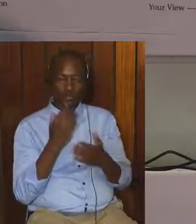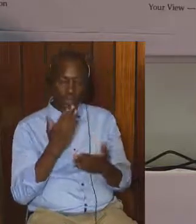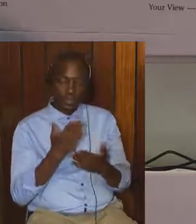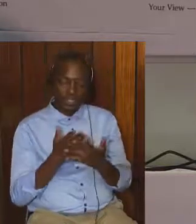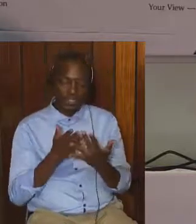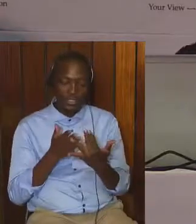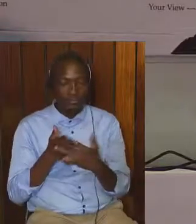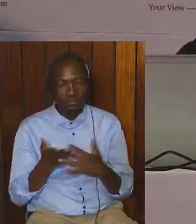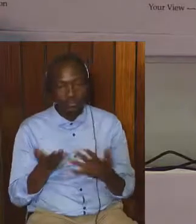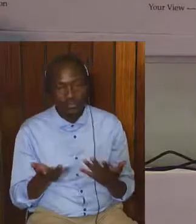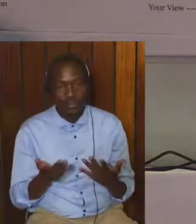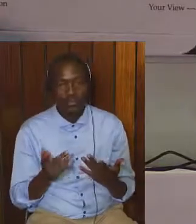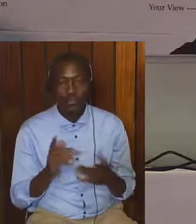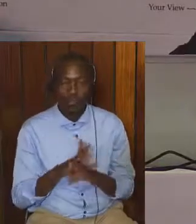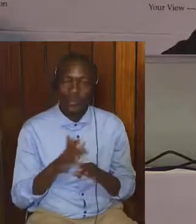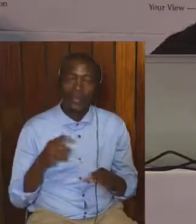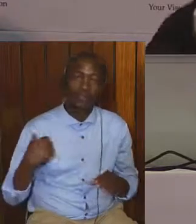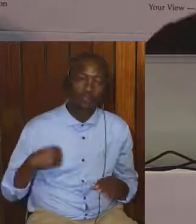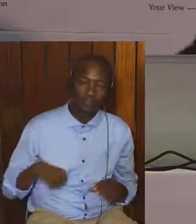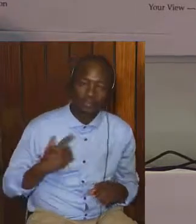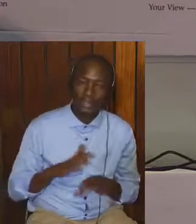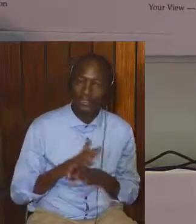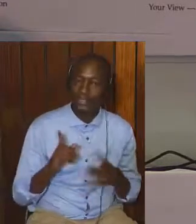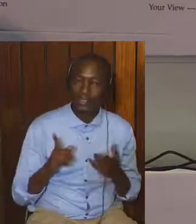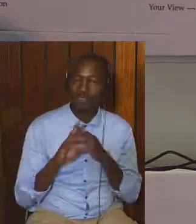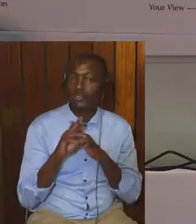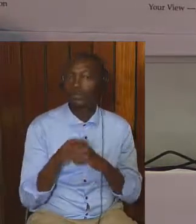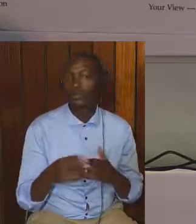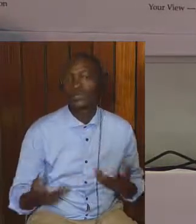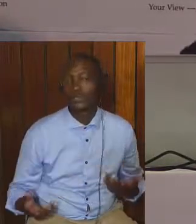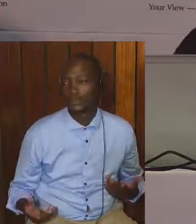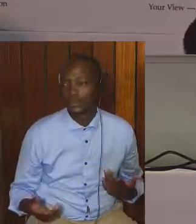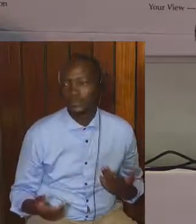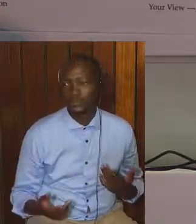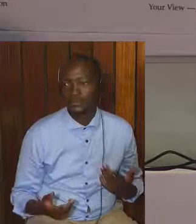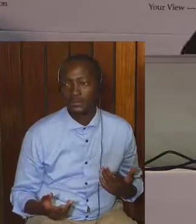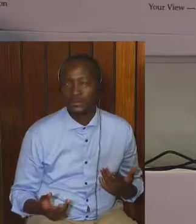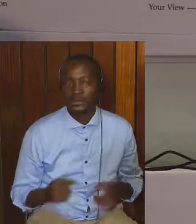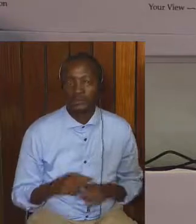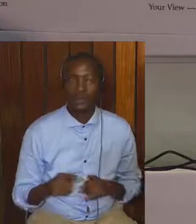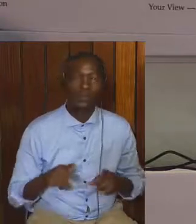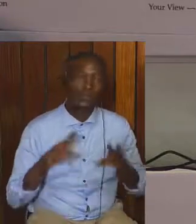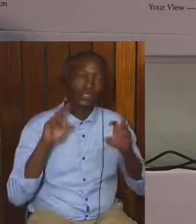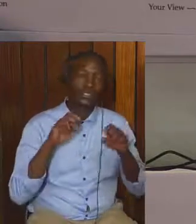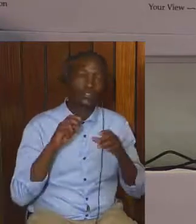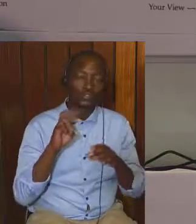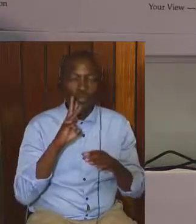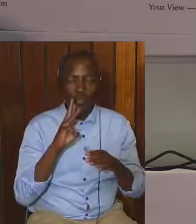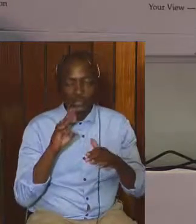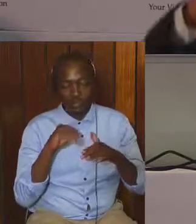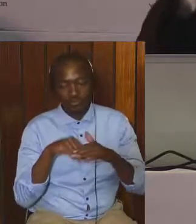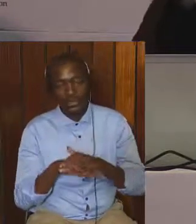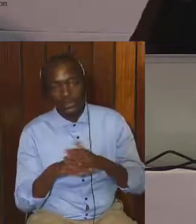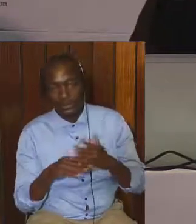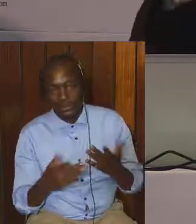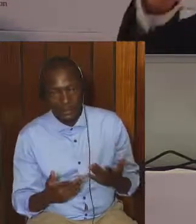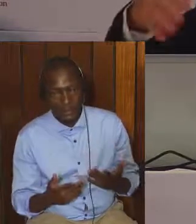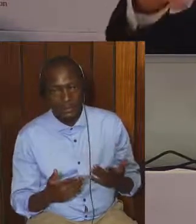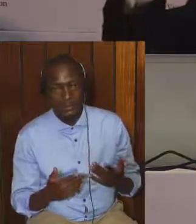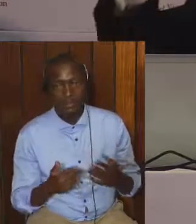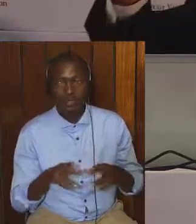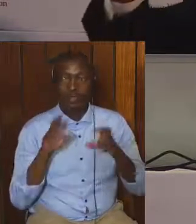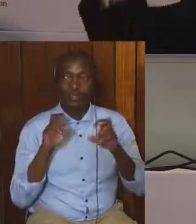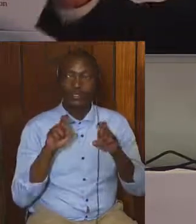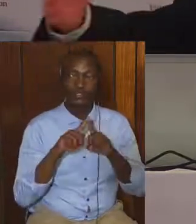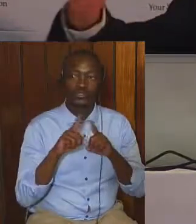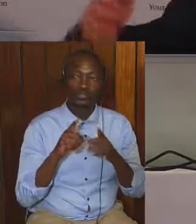through, where municipalities are not responding, for instance, on issues of stormwater drainage, or issues